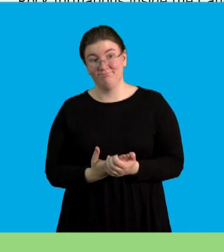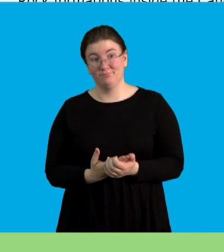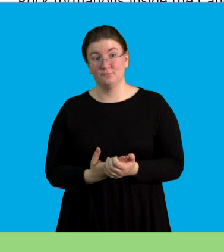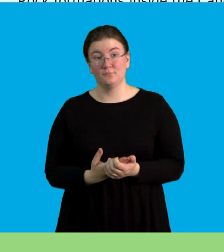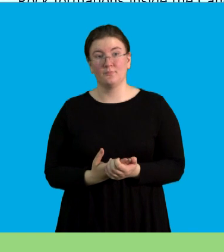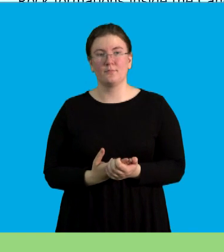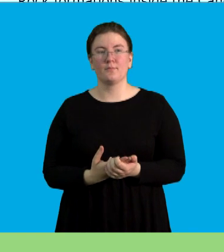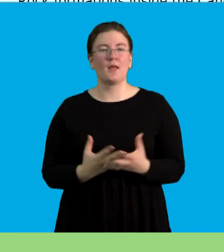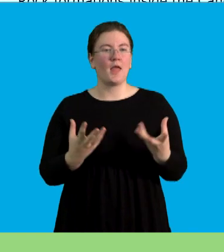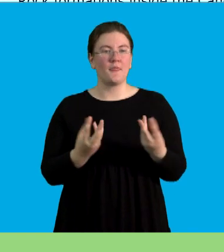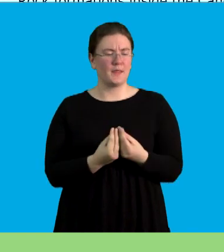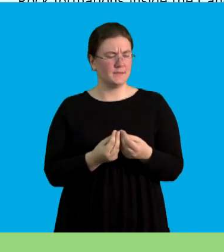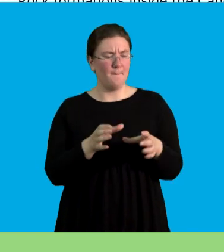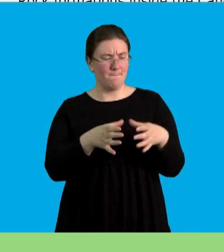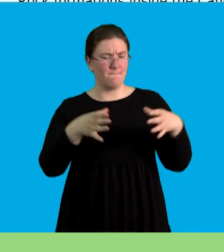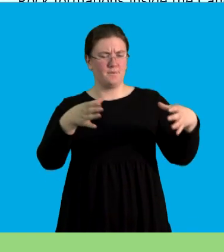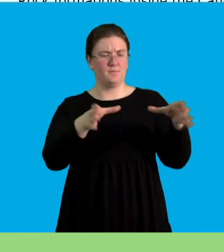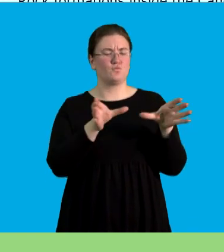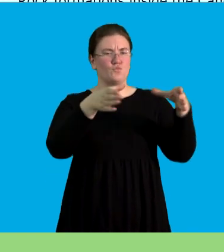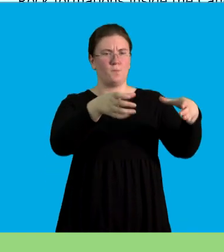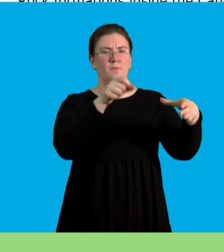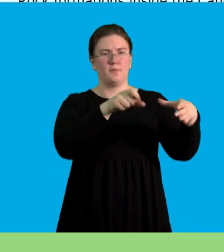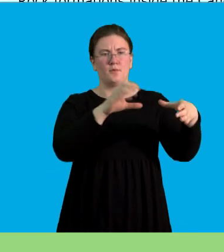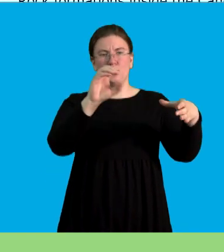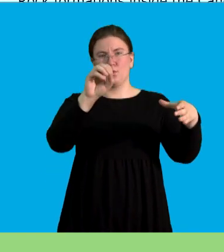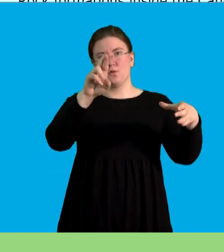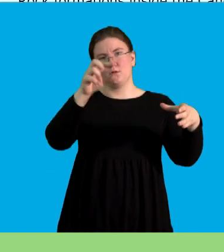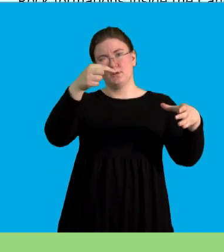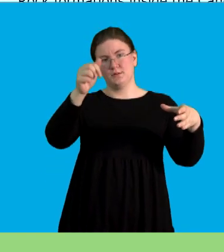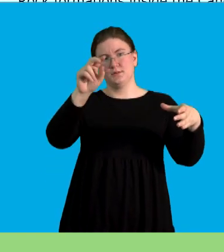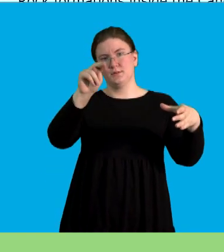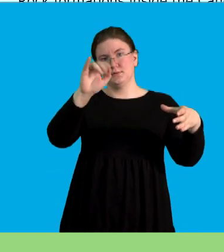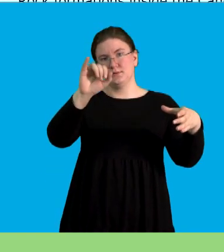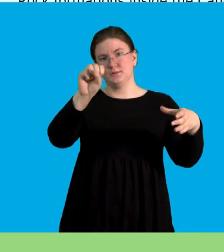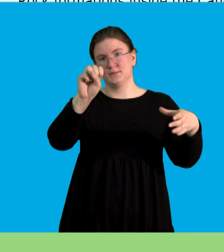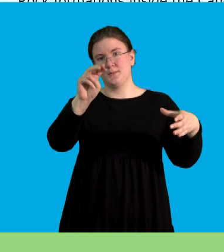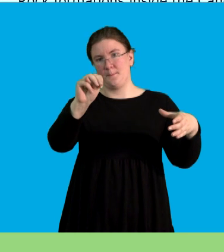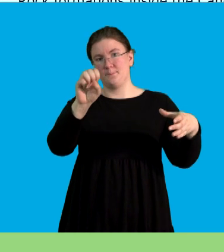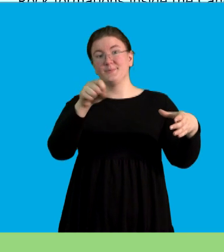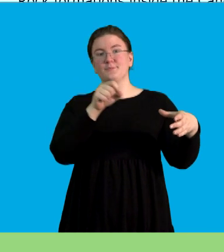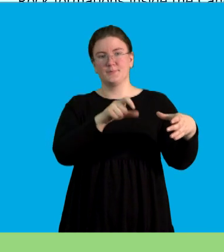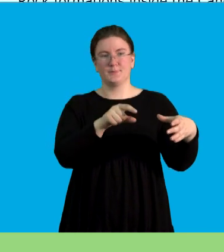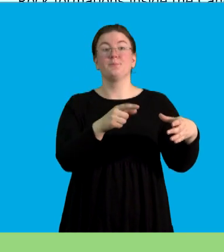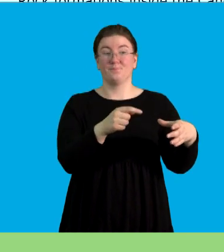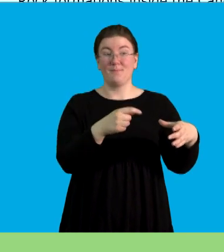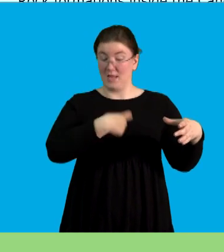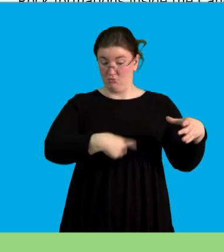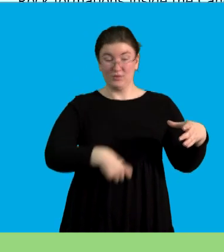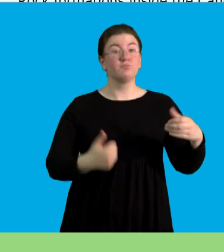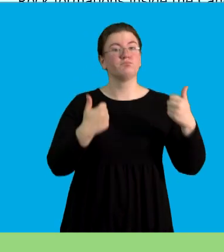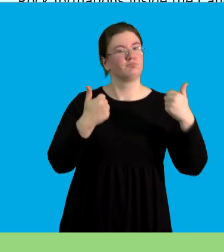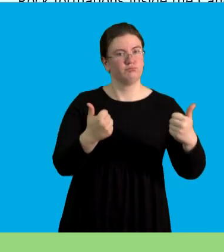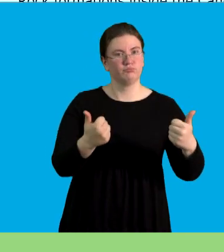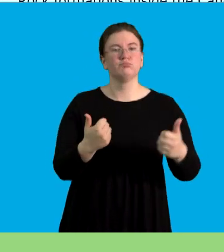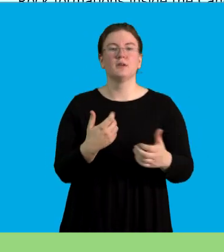Only populations of organisms that happen to have suitable characteristics are able to survive in